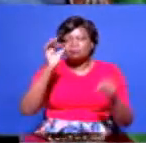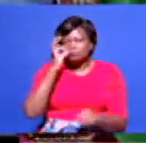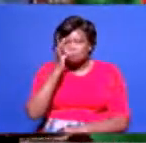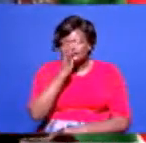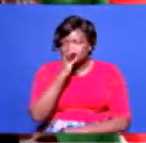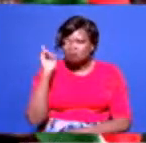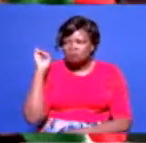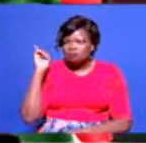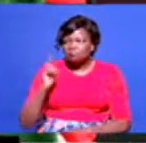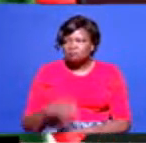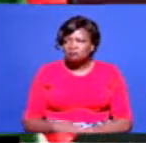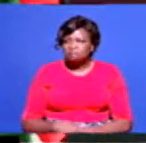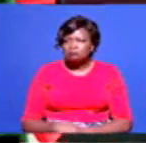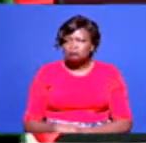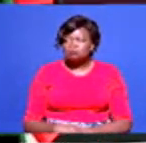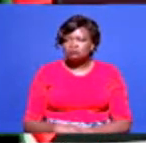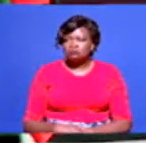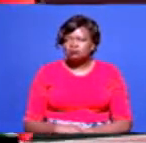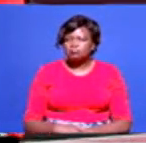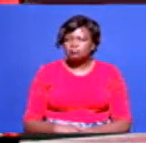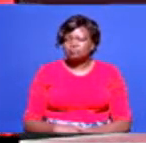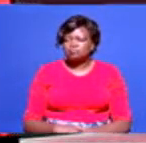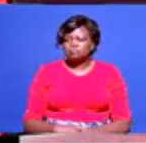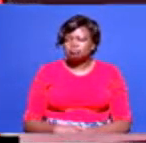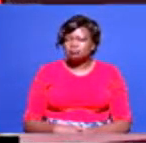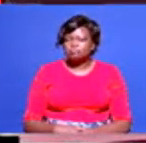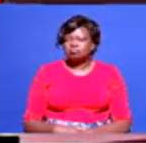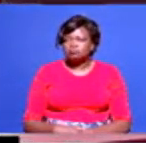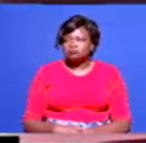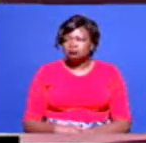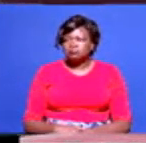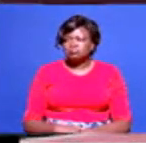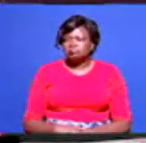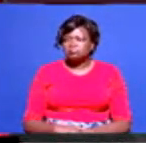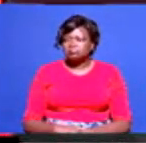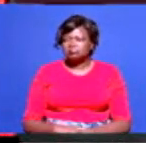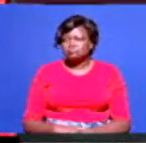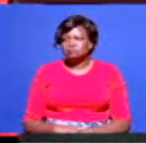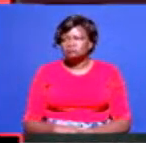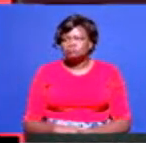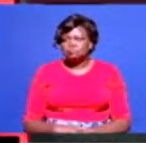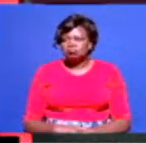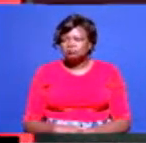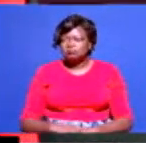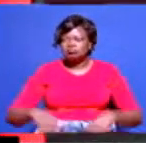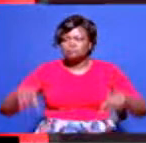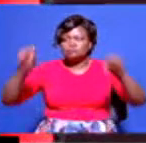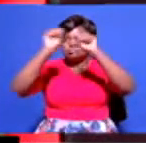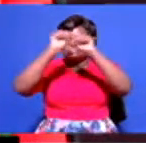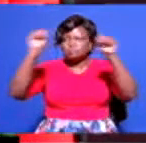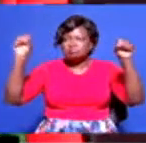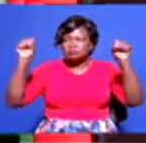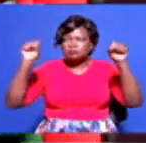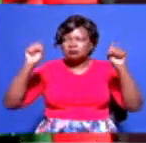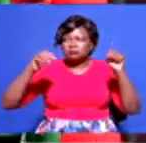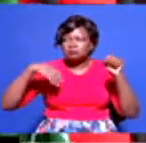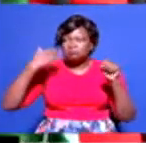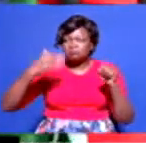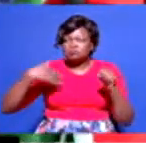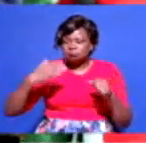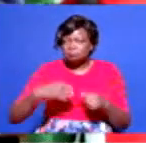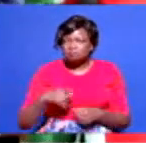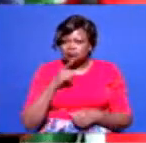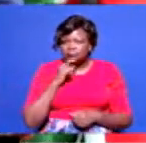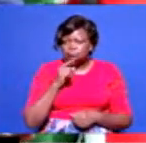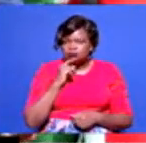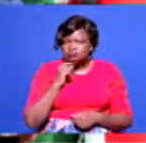me start by saying that President, the late President Mwai Kibaki, was always a father figure